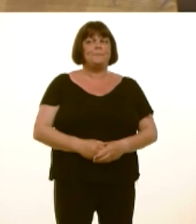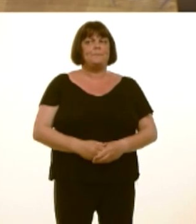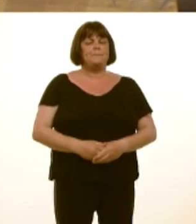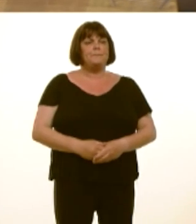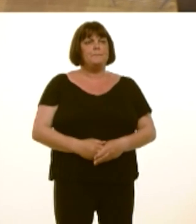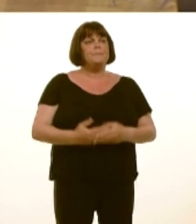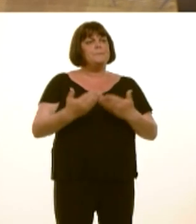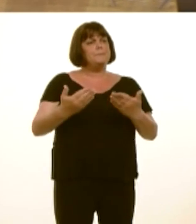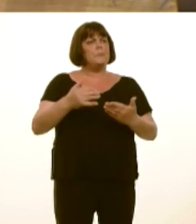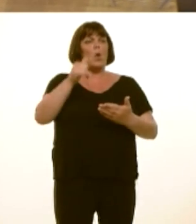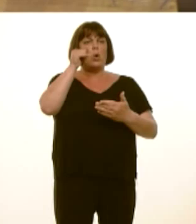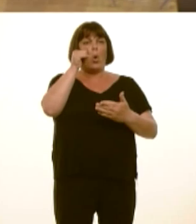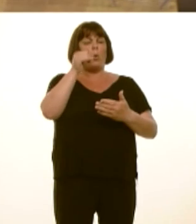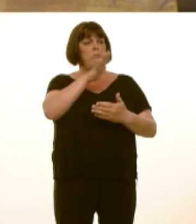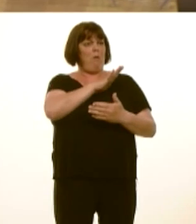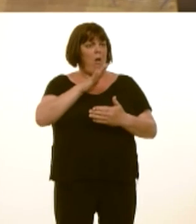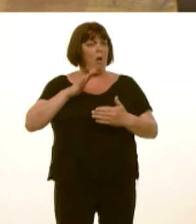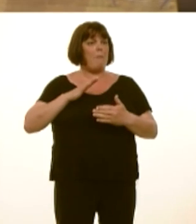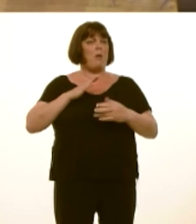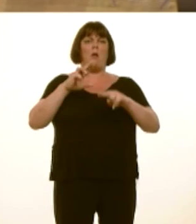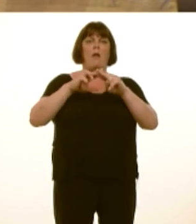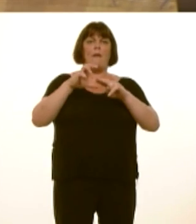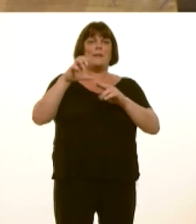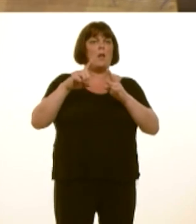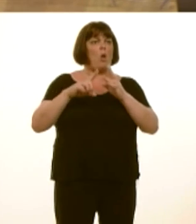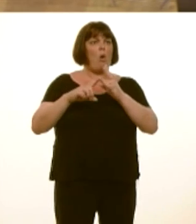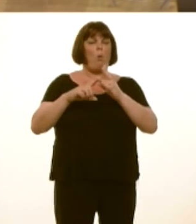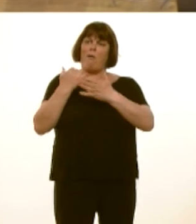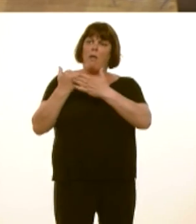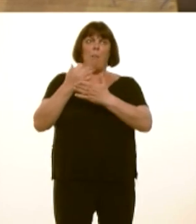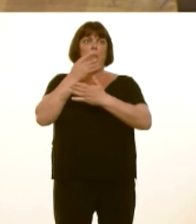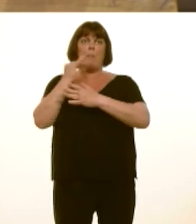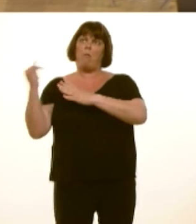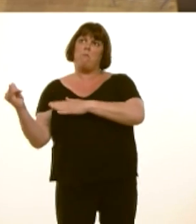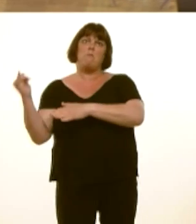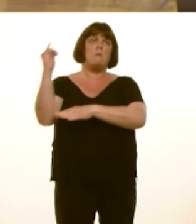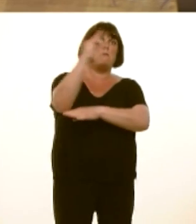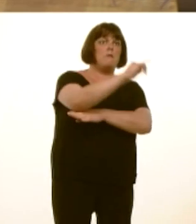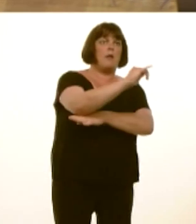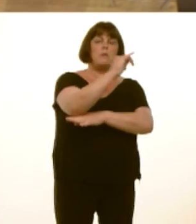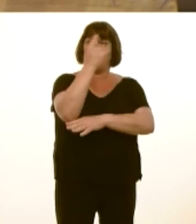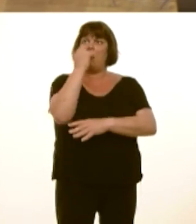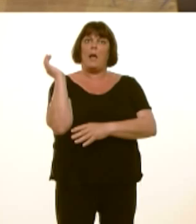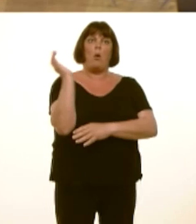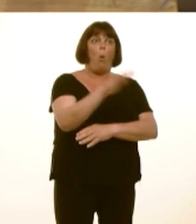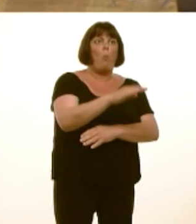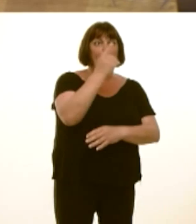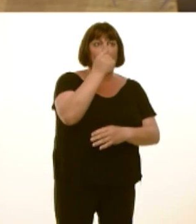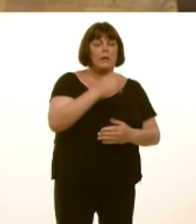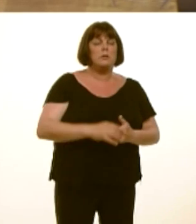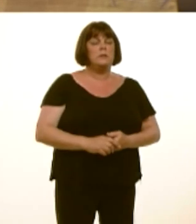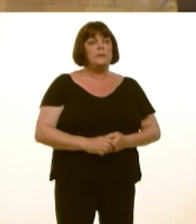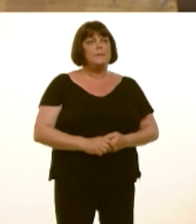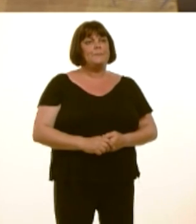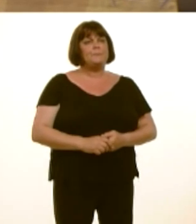being carried out with the armed forces and with the FCO to airlift people home. At this moment in time, it's not clear whether